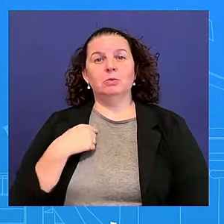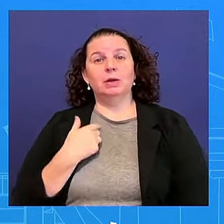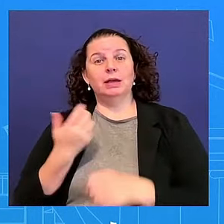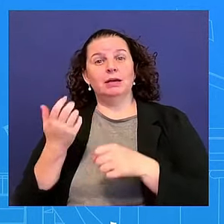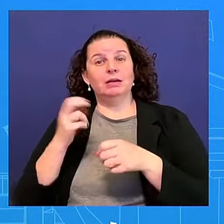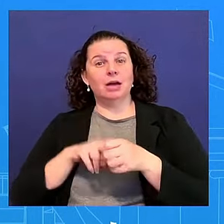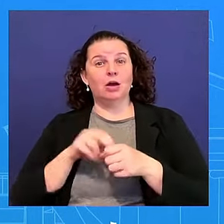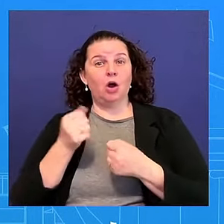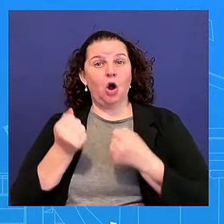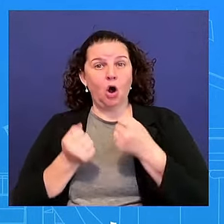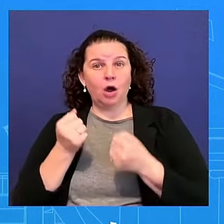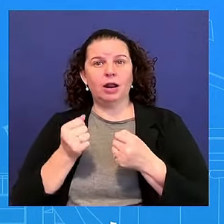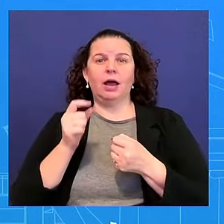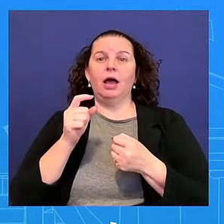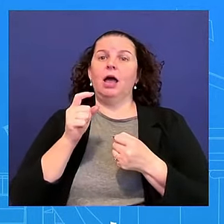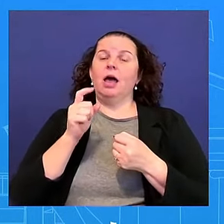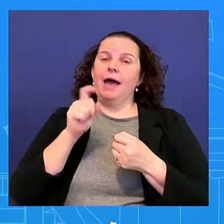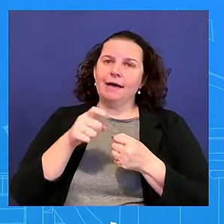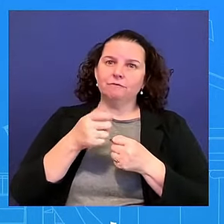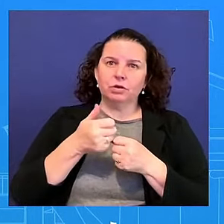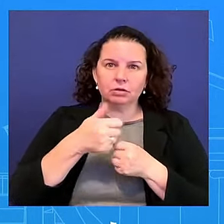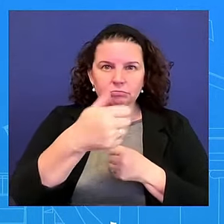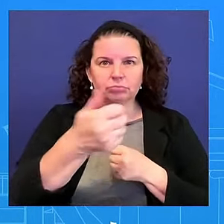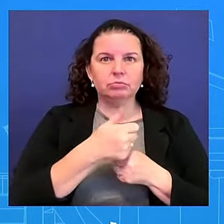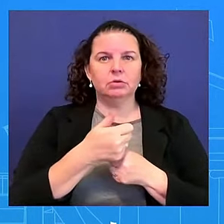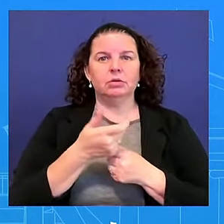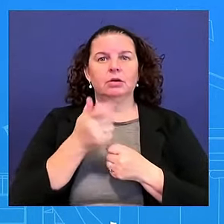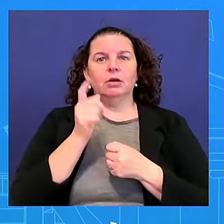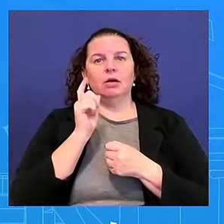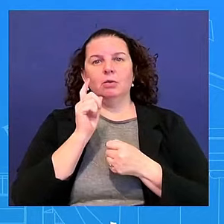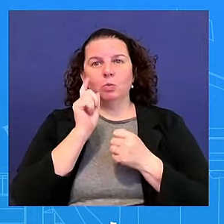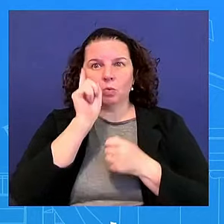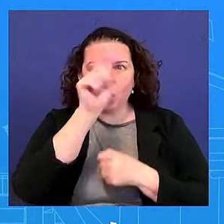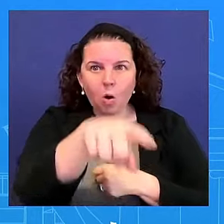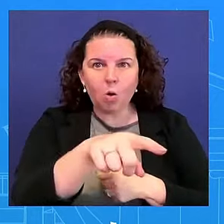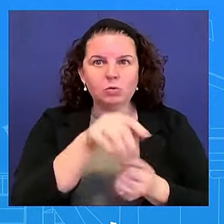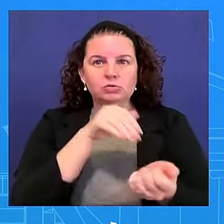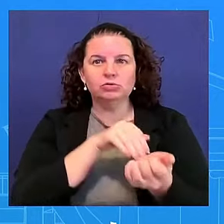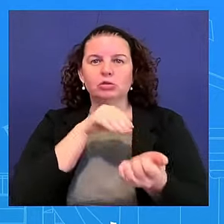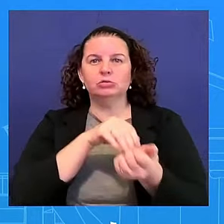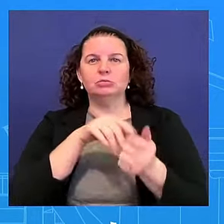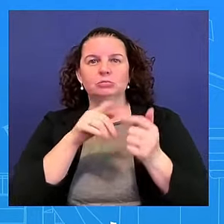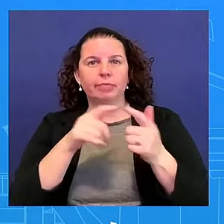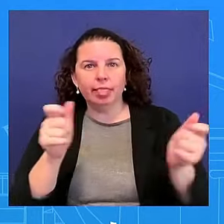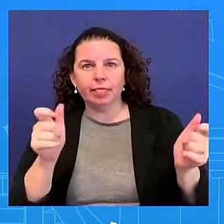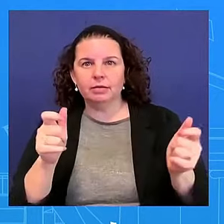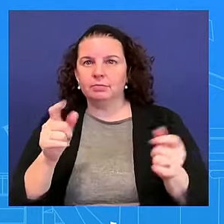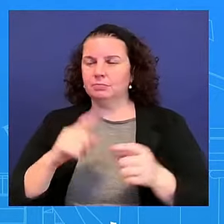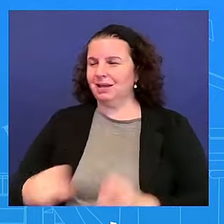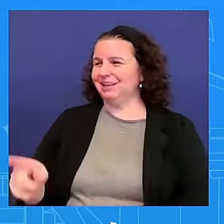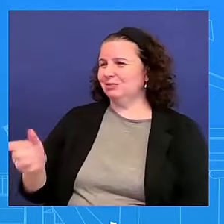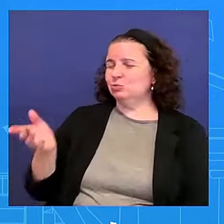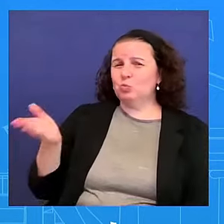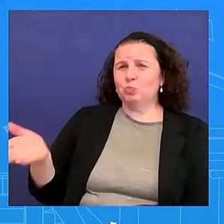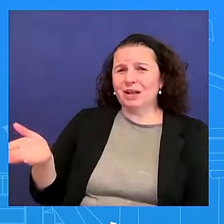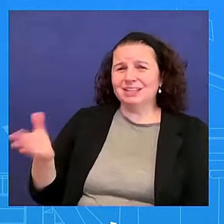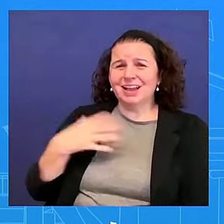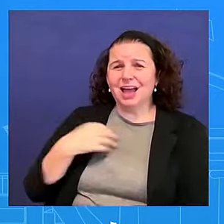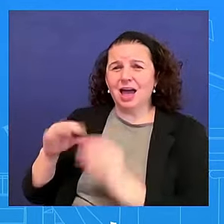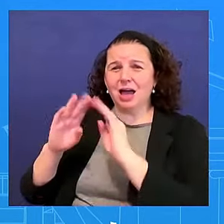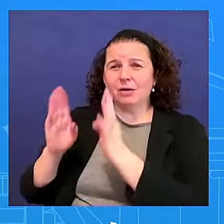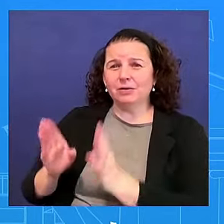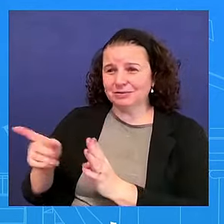again, a medical unit that's with him here at the White House and travels with him. So I guess the question is just, you're saying this is not a situation